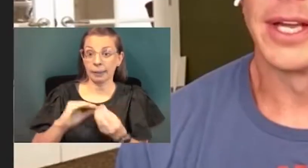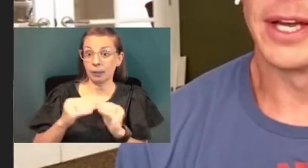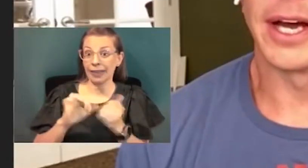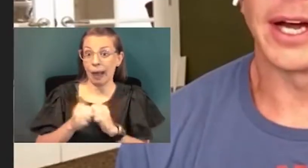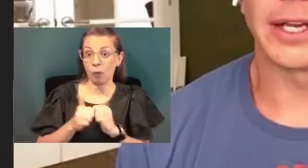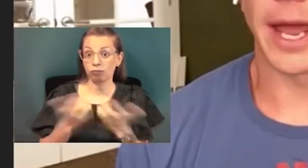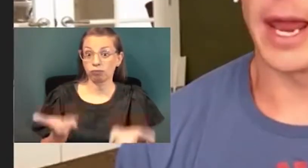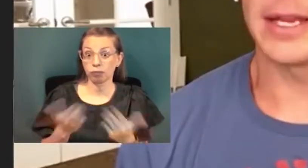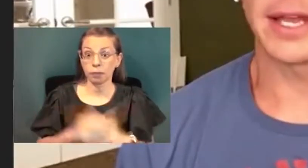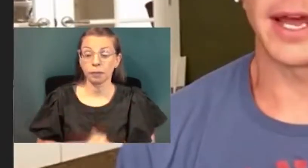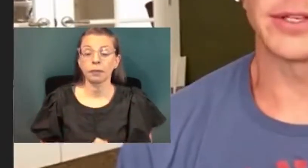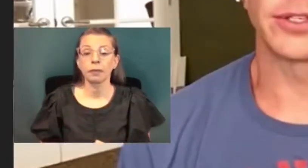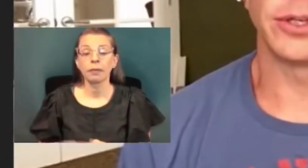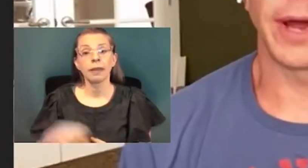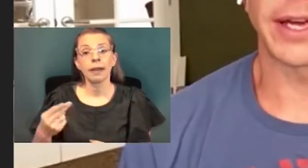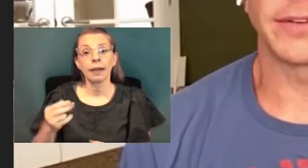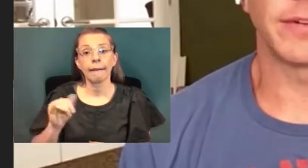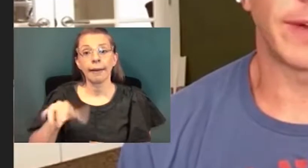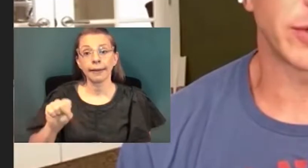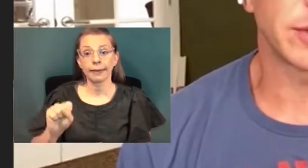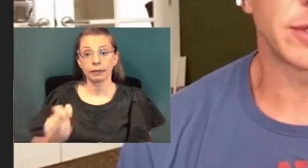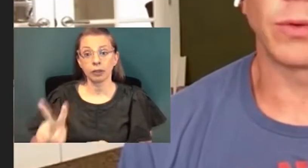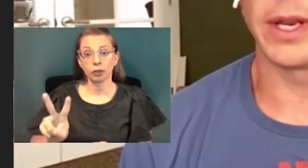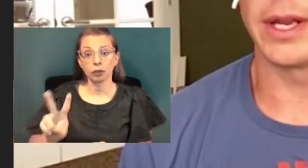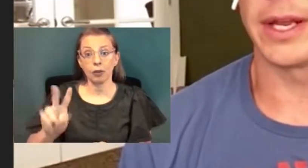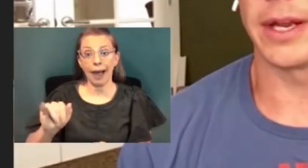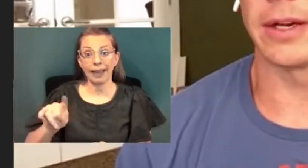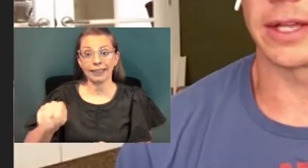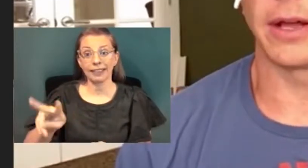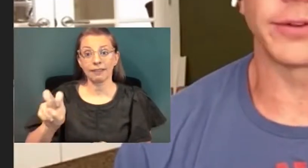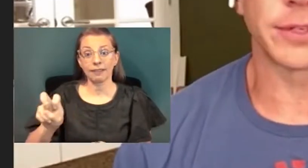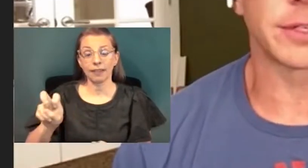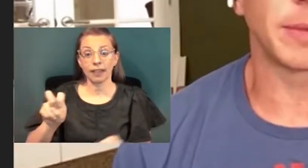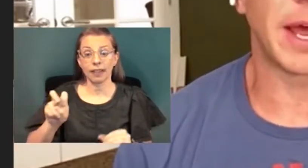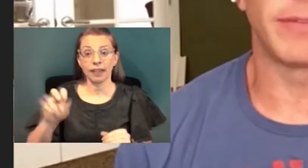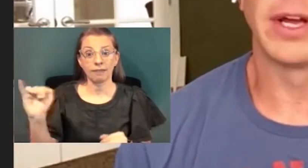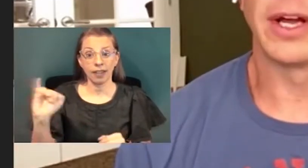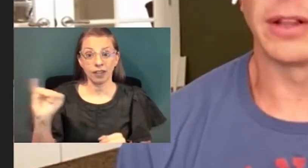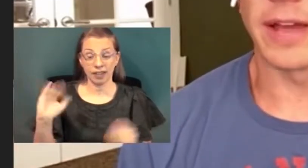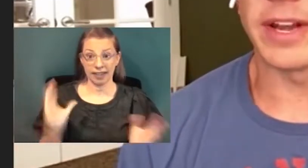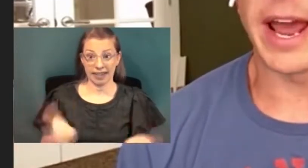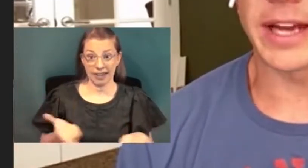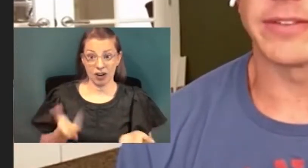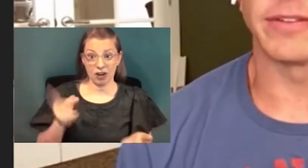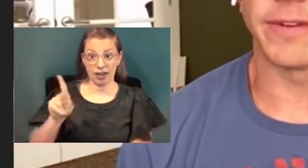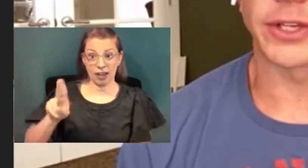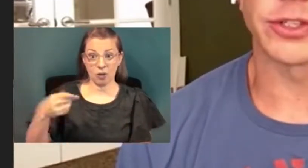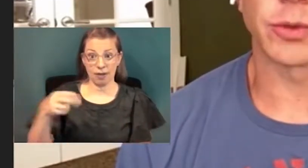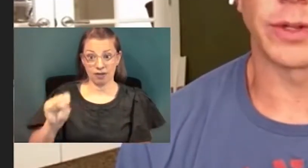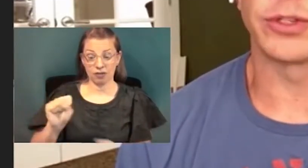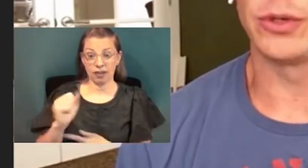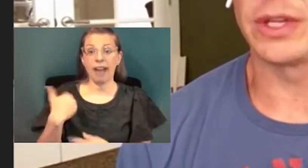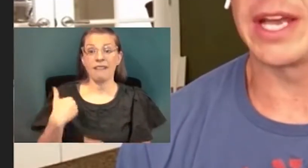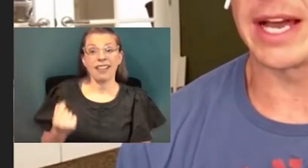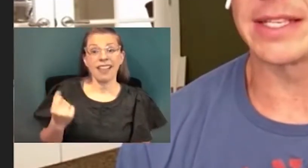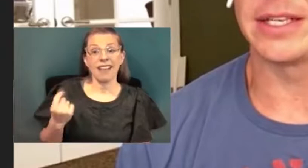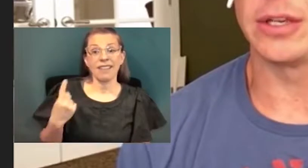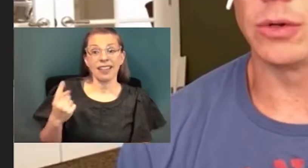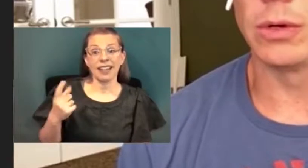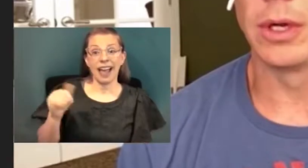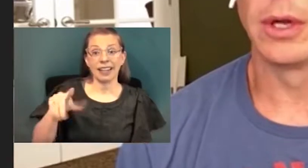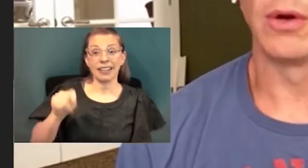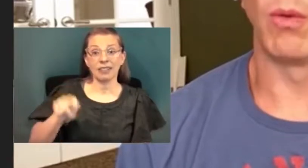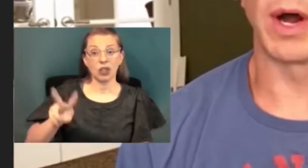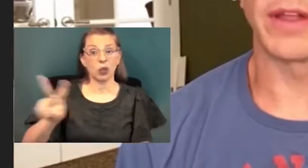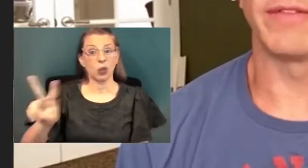absolutely. Hayes has two active infections, and we here at the health system have 11 active infections with two in the